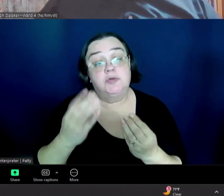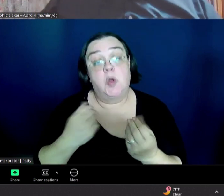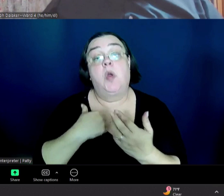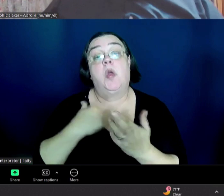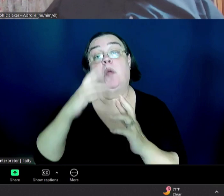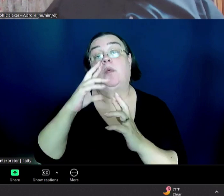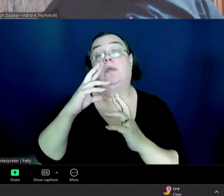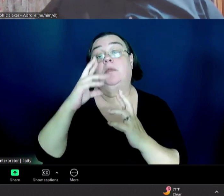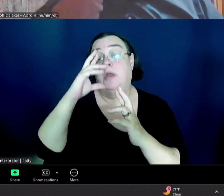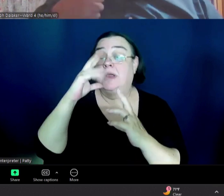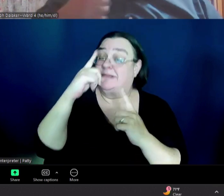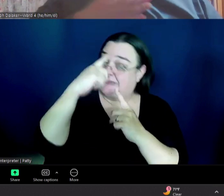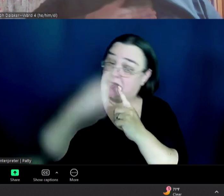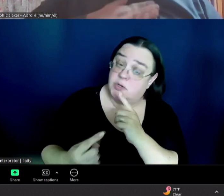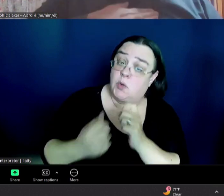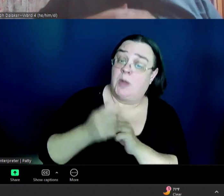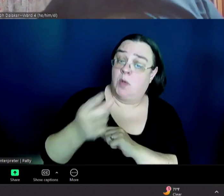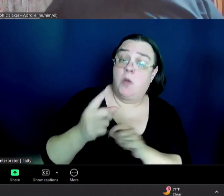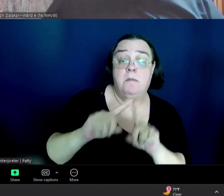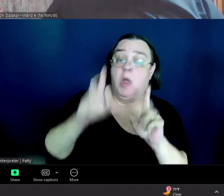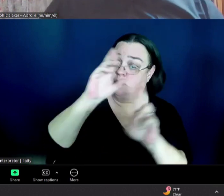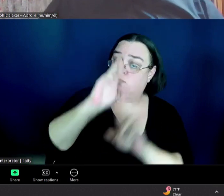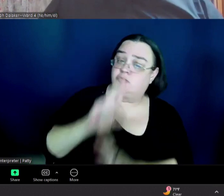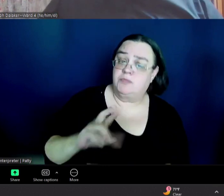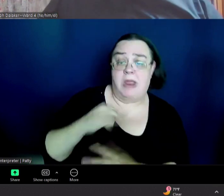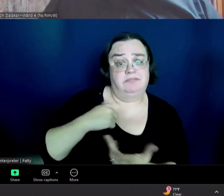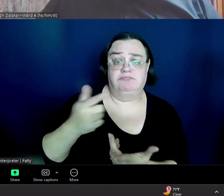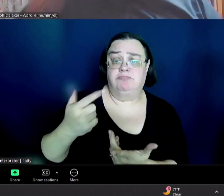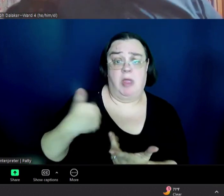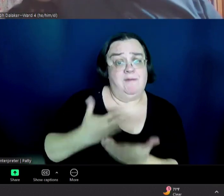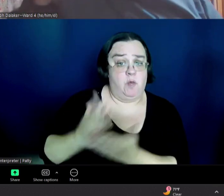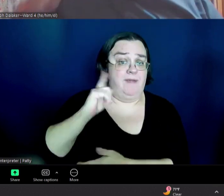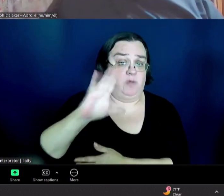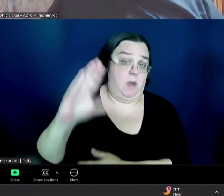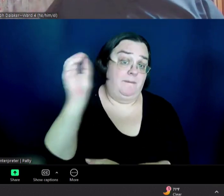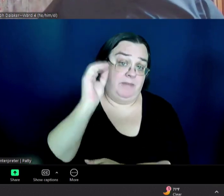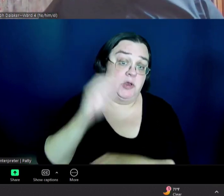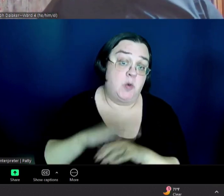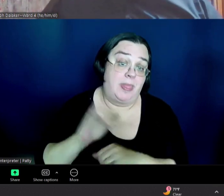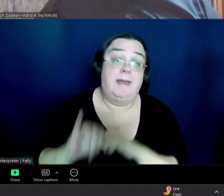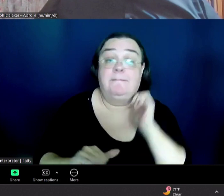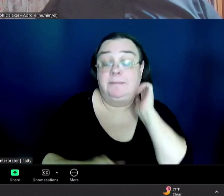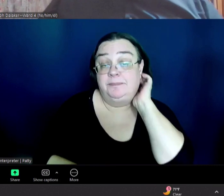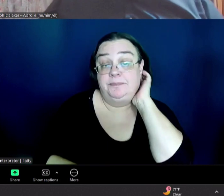disagree with you, but you're entitled to your opinion regarding it. I yield back.